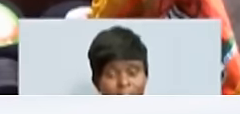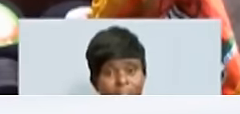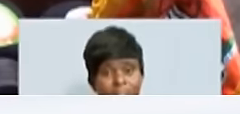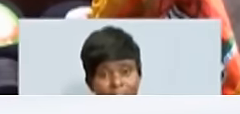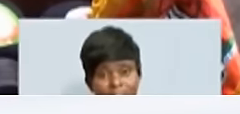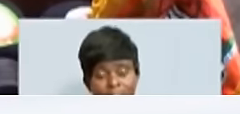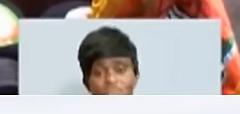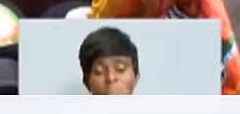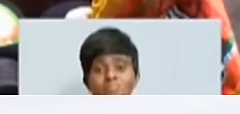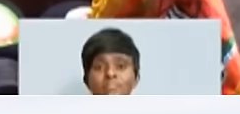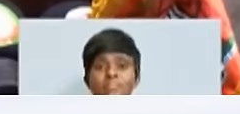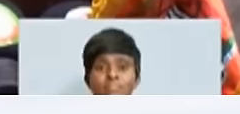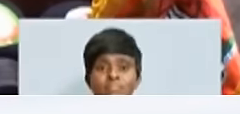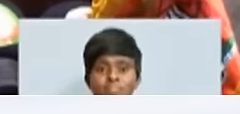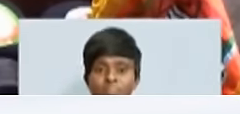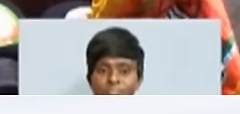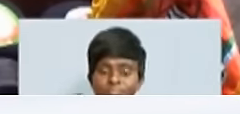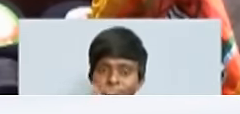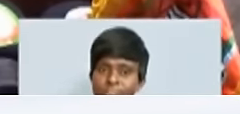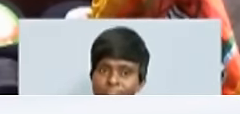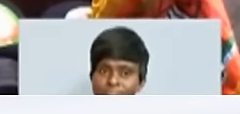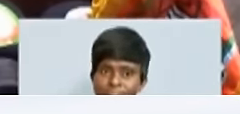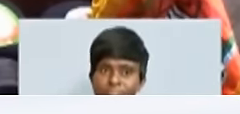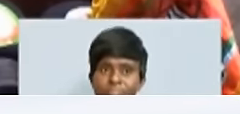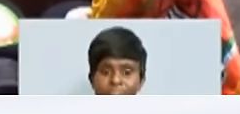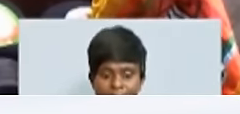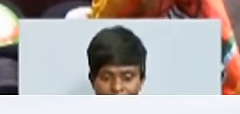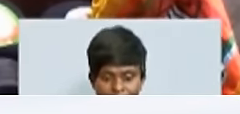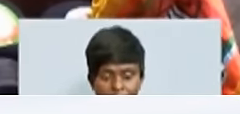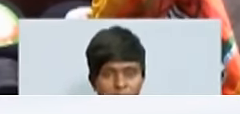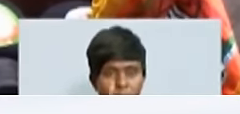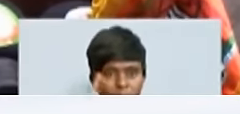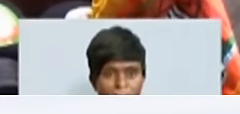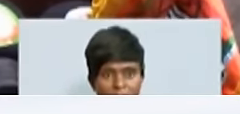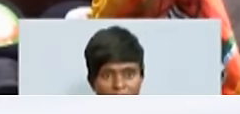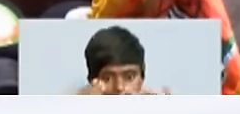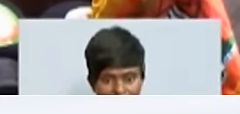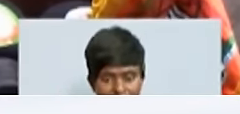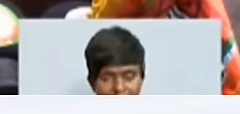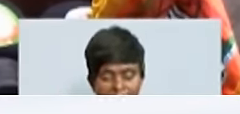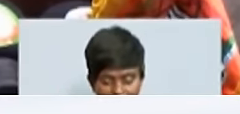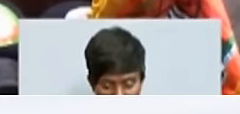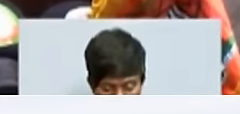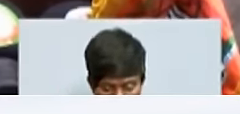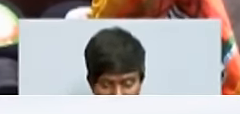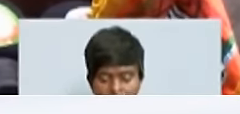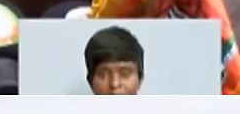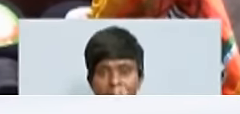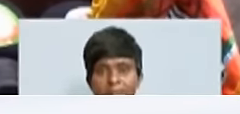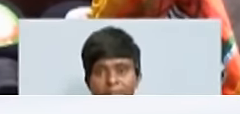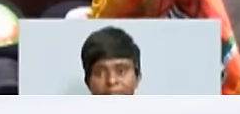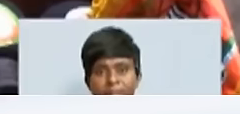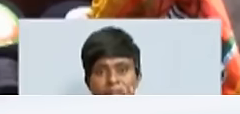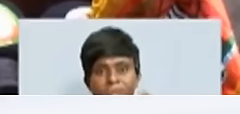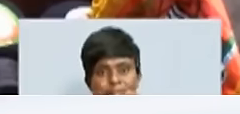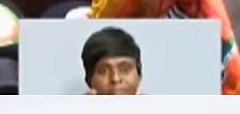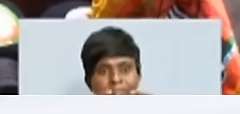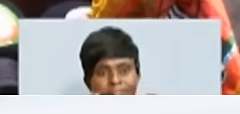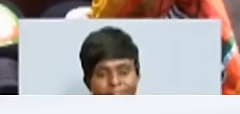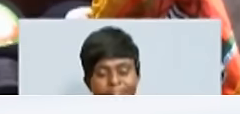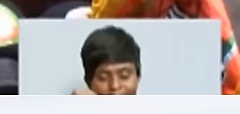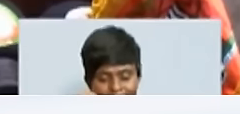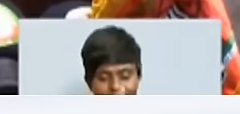destructive to our people. We are also offering our youth skills training in various fields. I said it